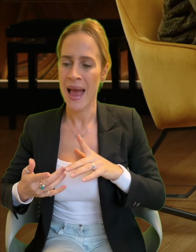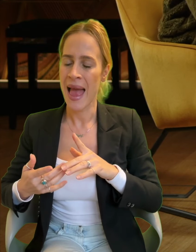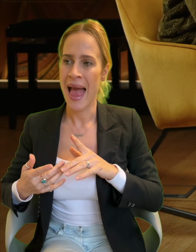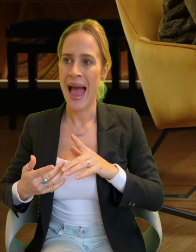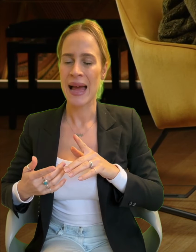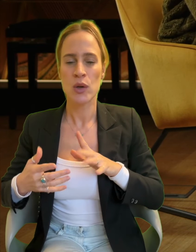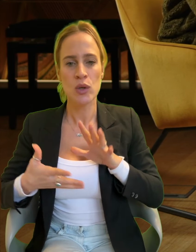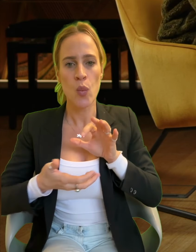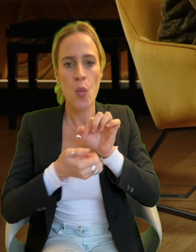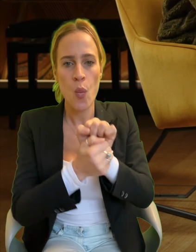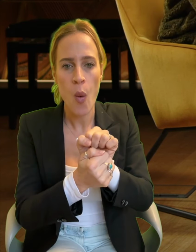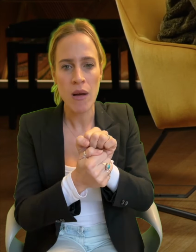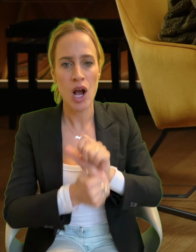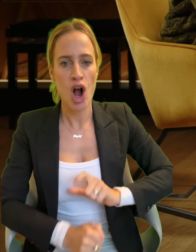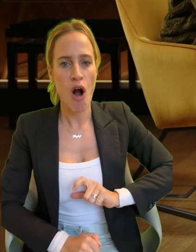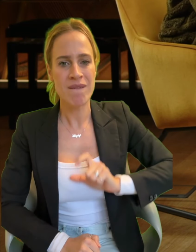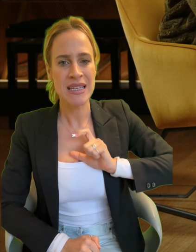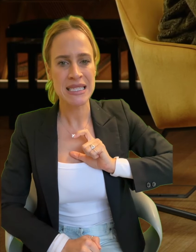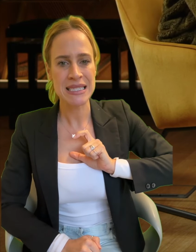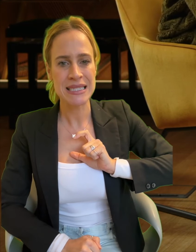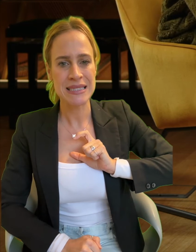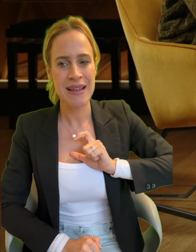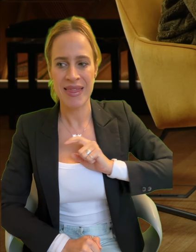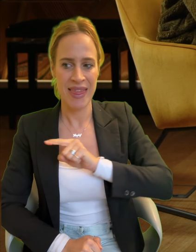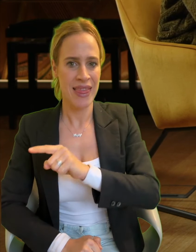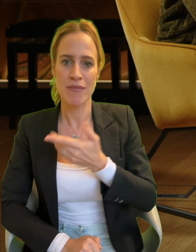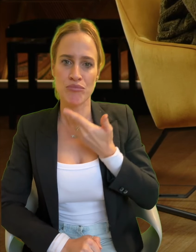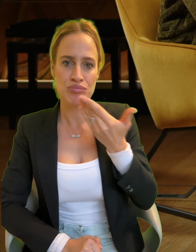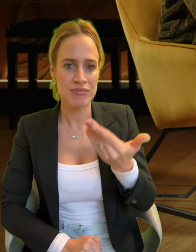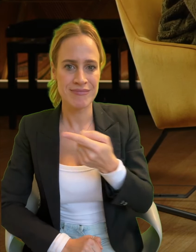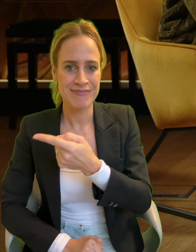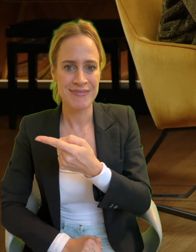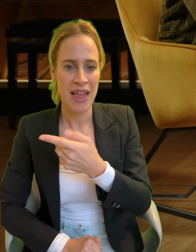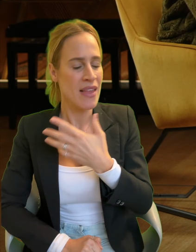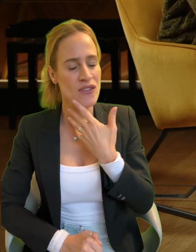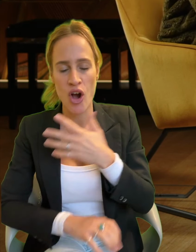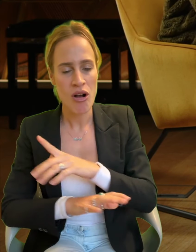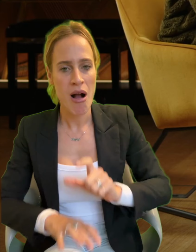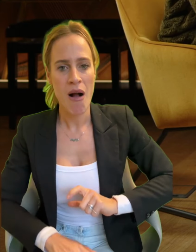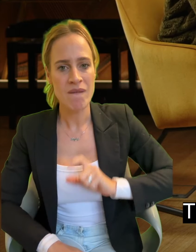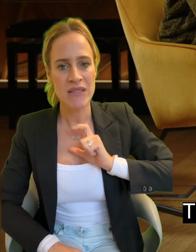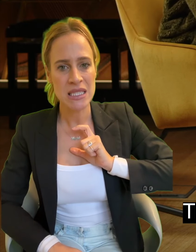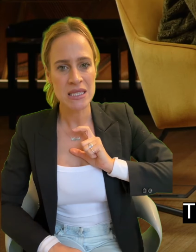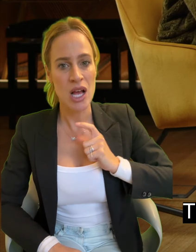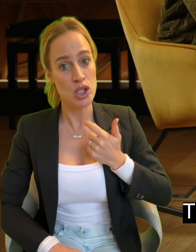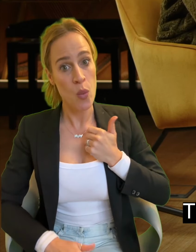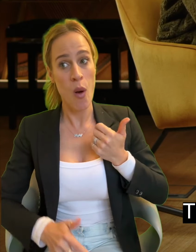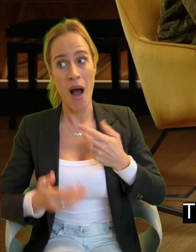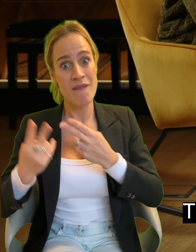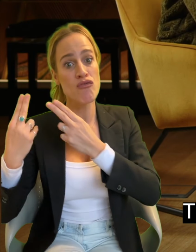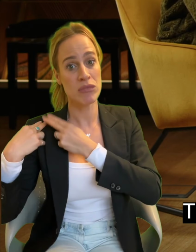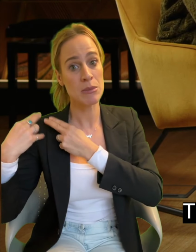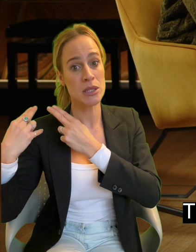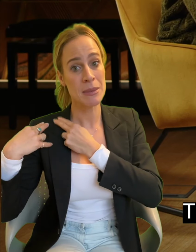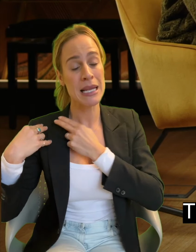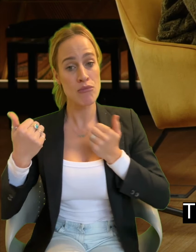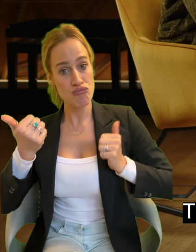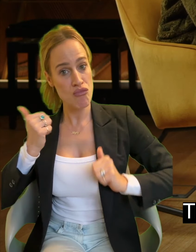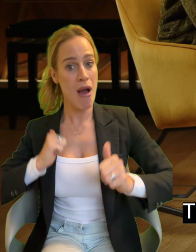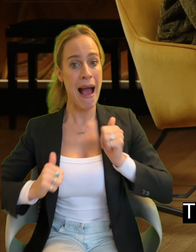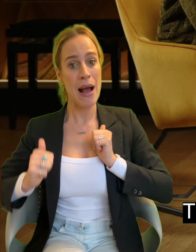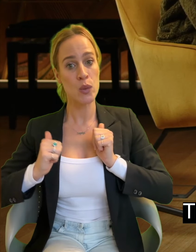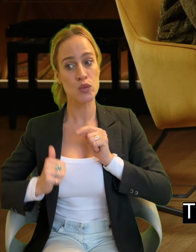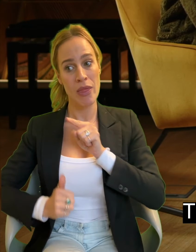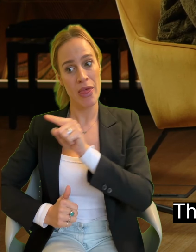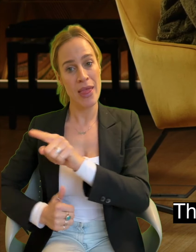got. I take pride, man, in being the person that people are clinging to. That's a responsibility that I